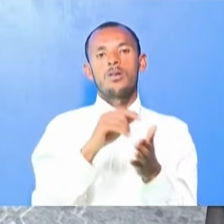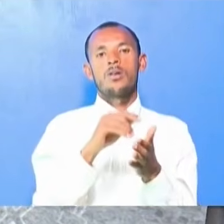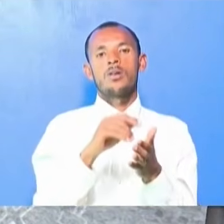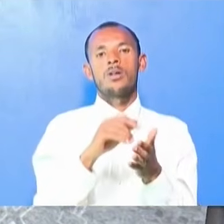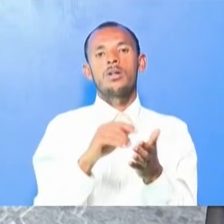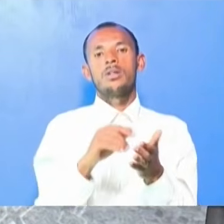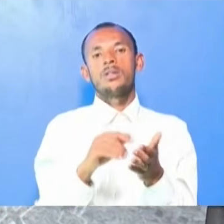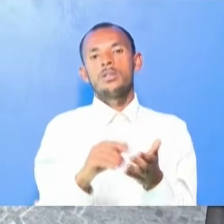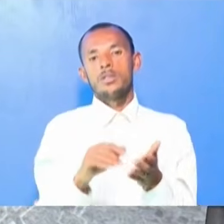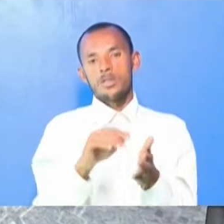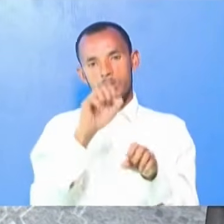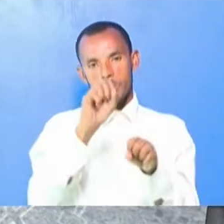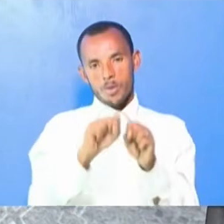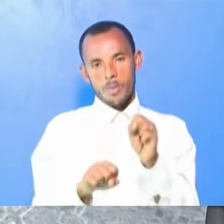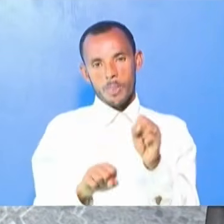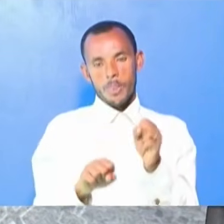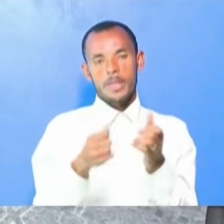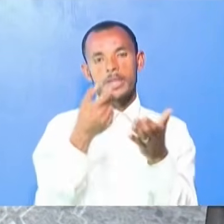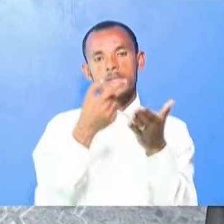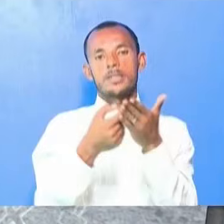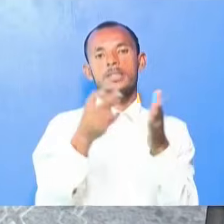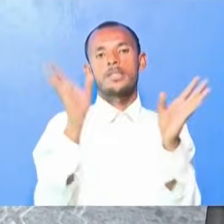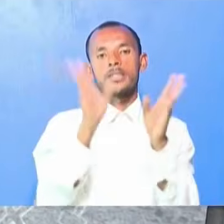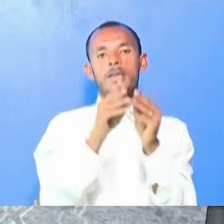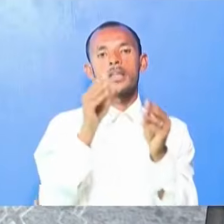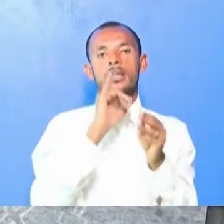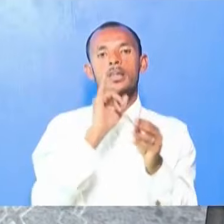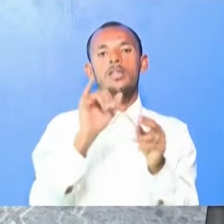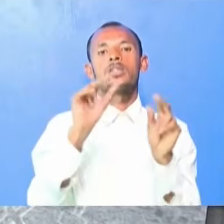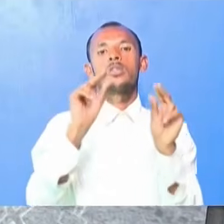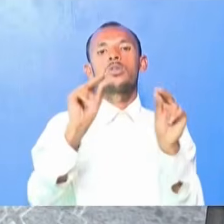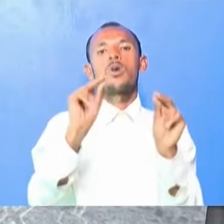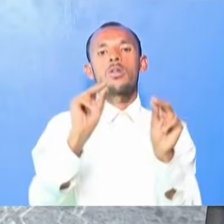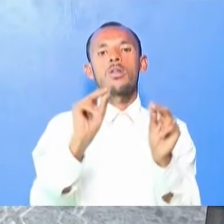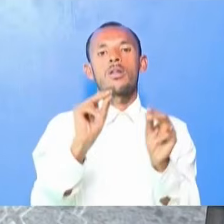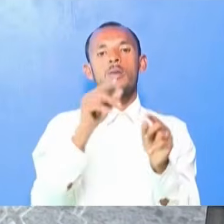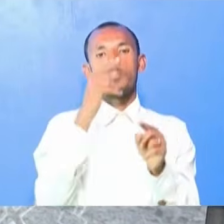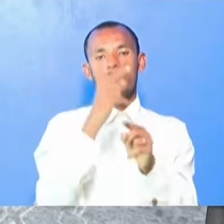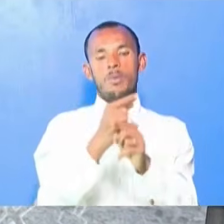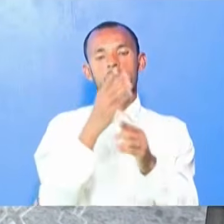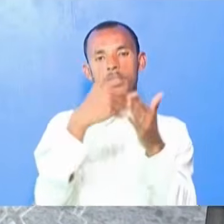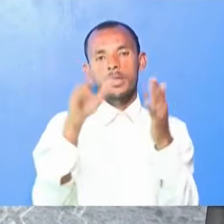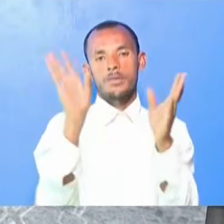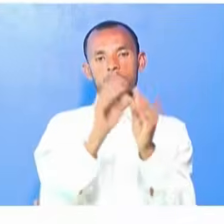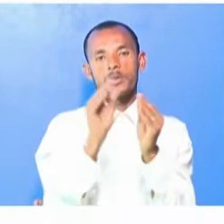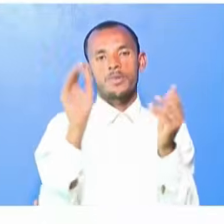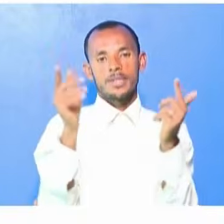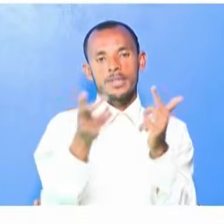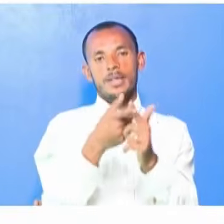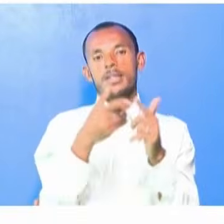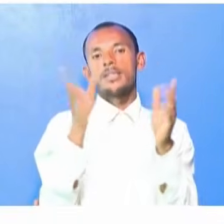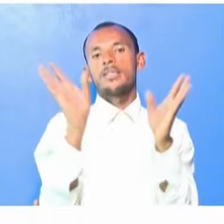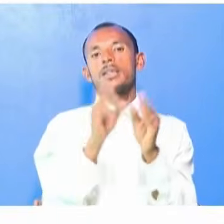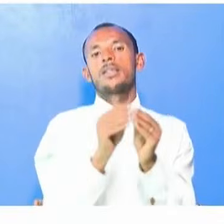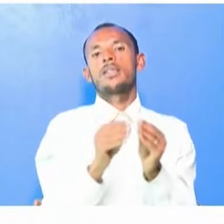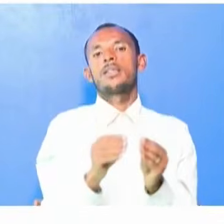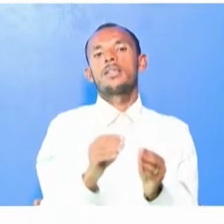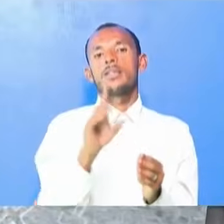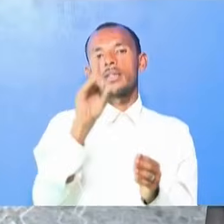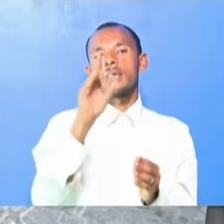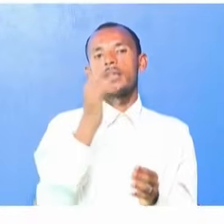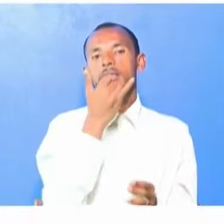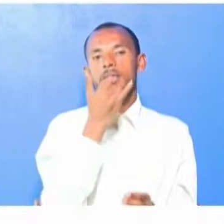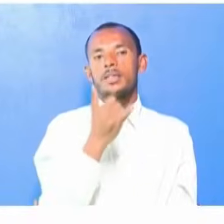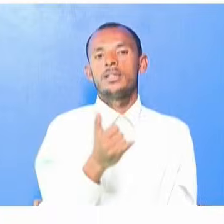found here. So this set is not a proper subset of the second set. So this one is also wrong.